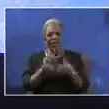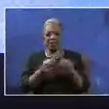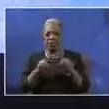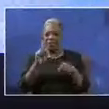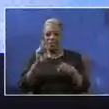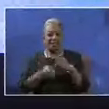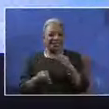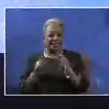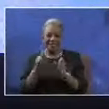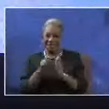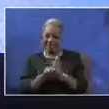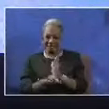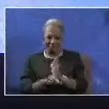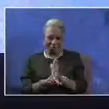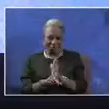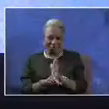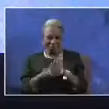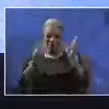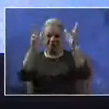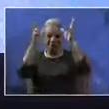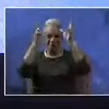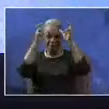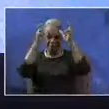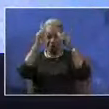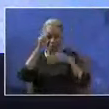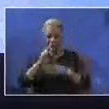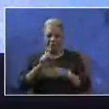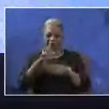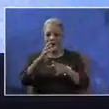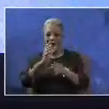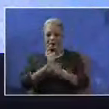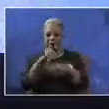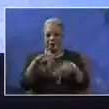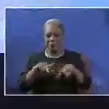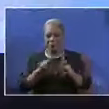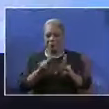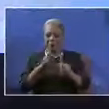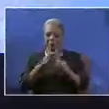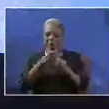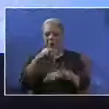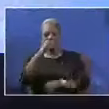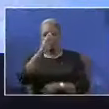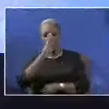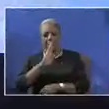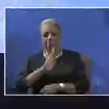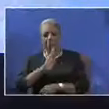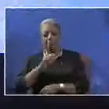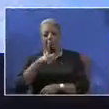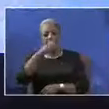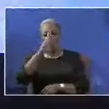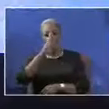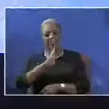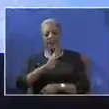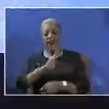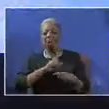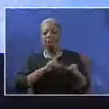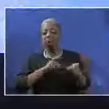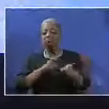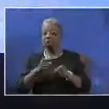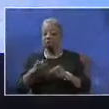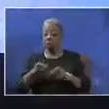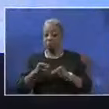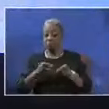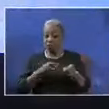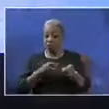Satan has to get permission. And so God is in control. And it